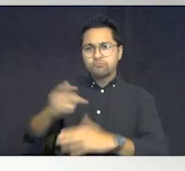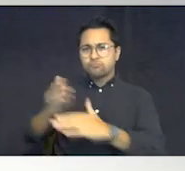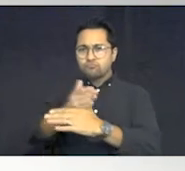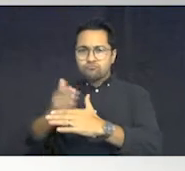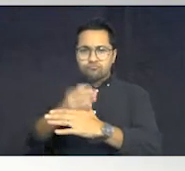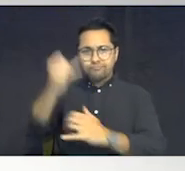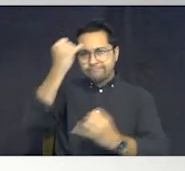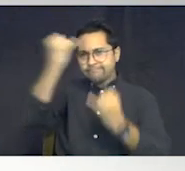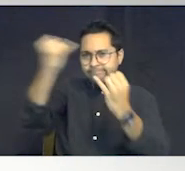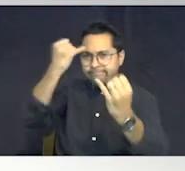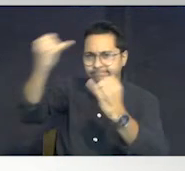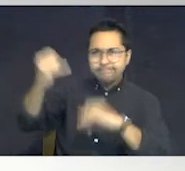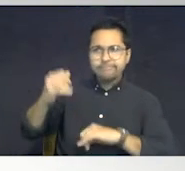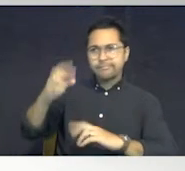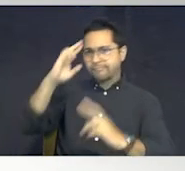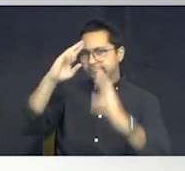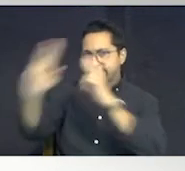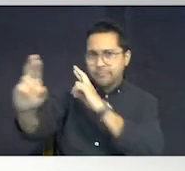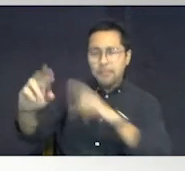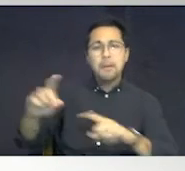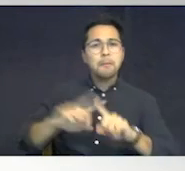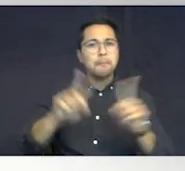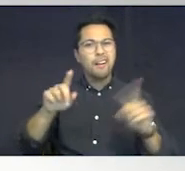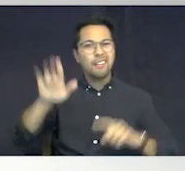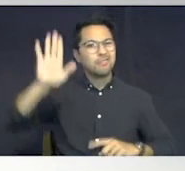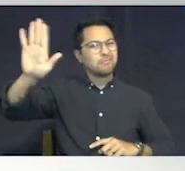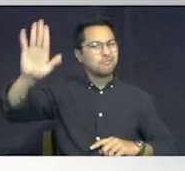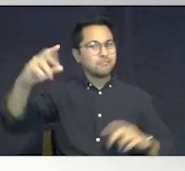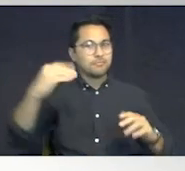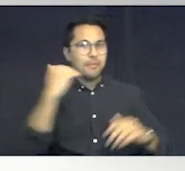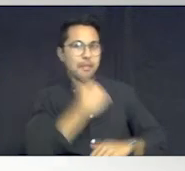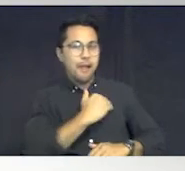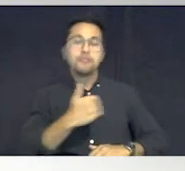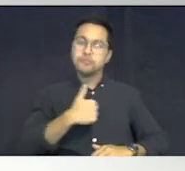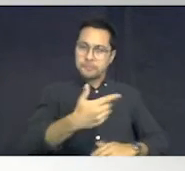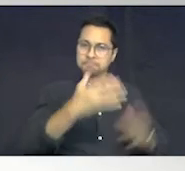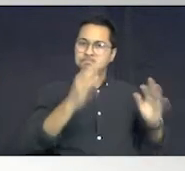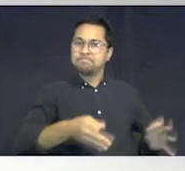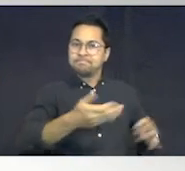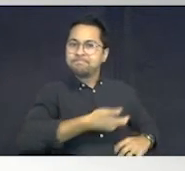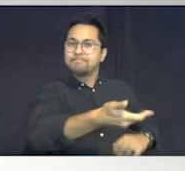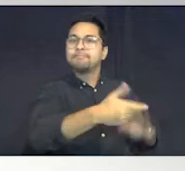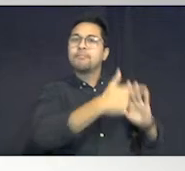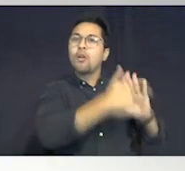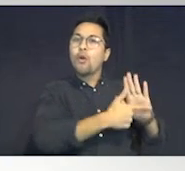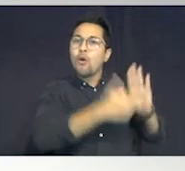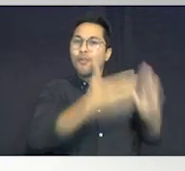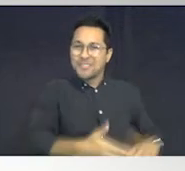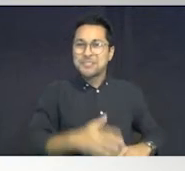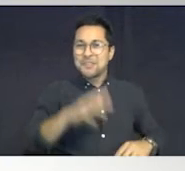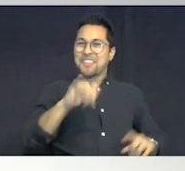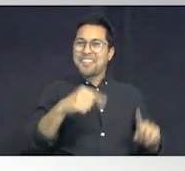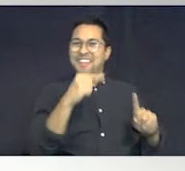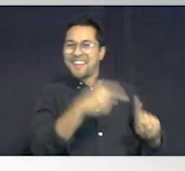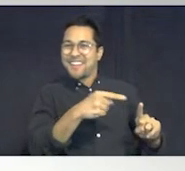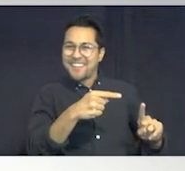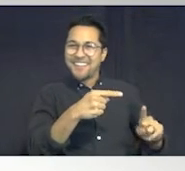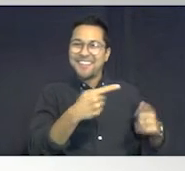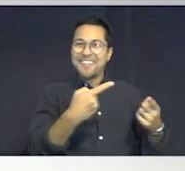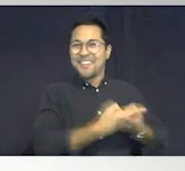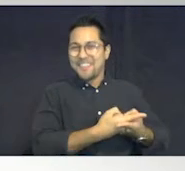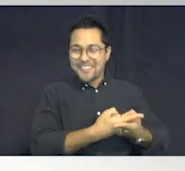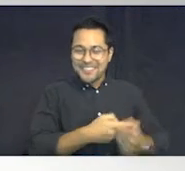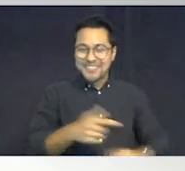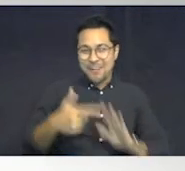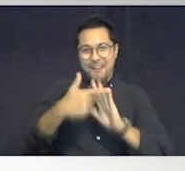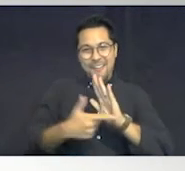appreciate each other's positions. And then they lied, and so I got a lawyer. So I guess that was the conflict, was the lawyer, and